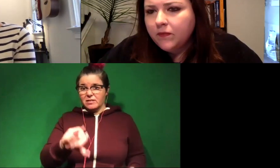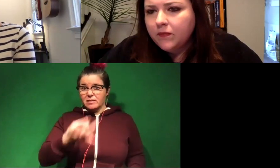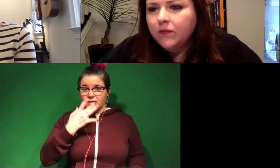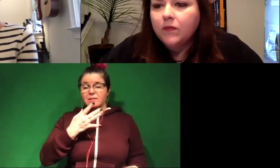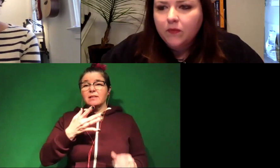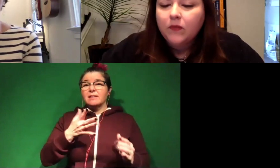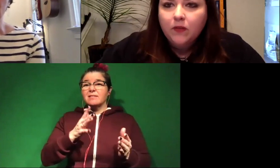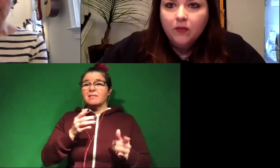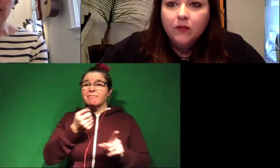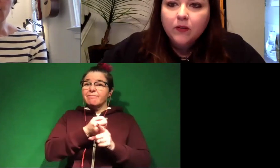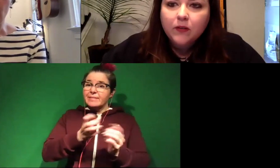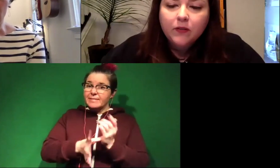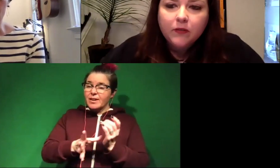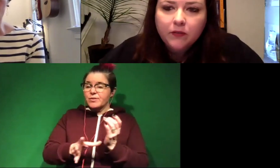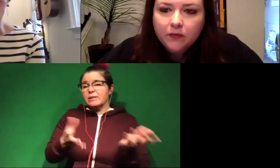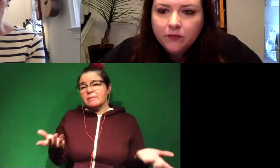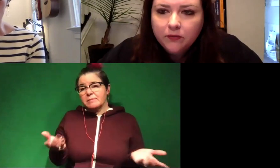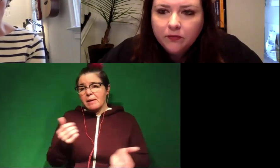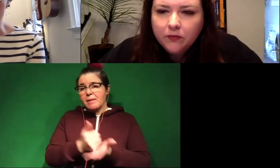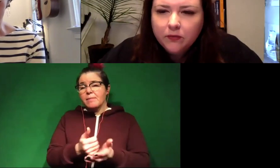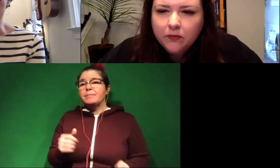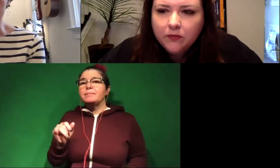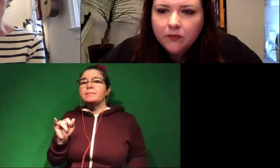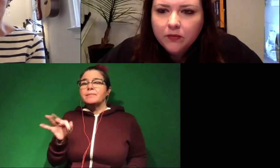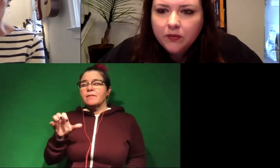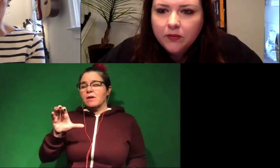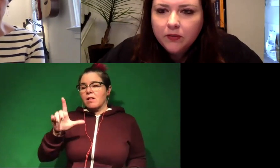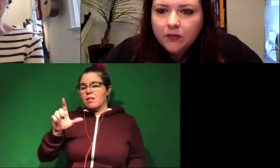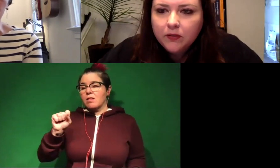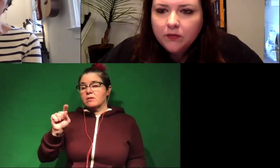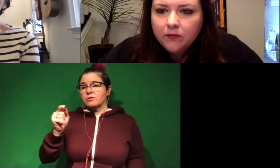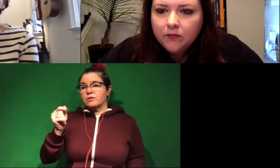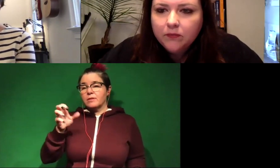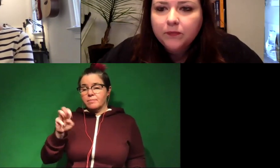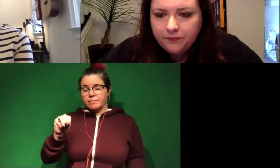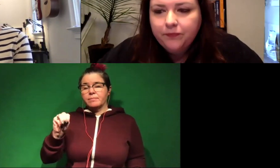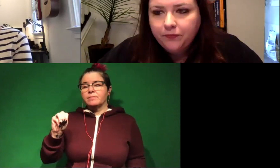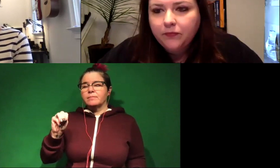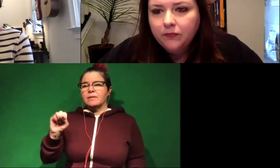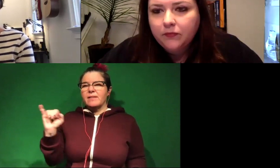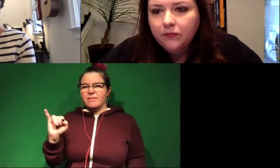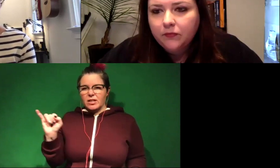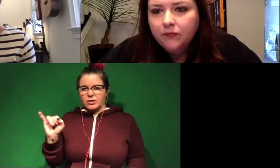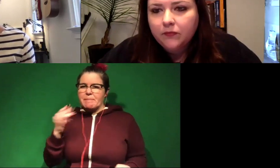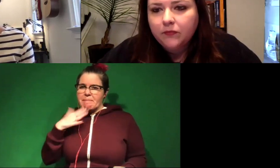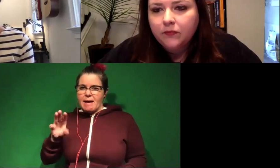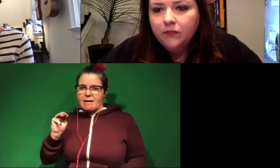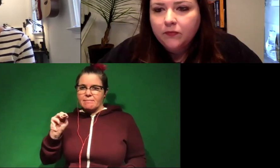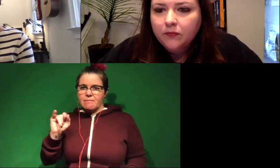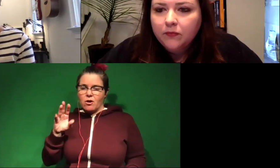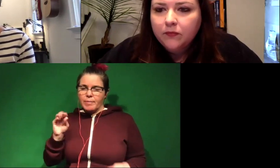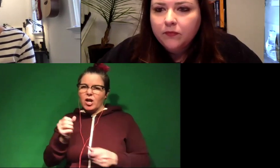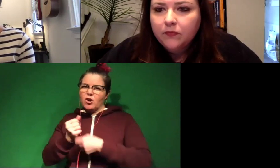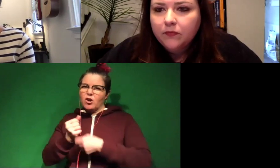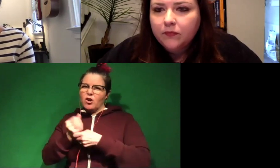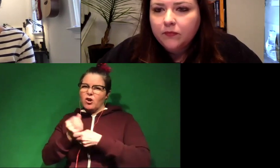diarrhea. The other thing is if you have a Clostridium difficile infection, which is a bad microbe that can cause really terrible infection